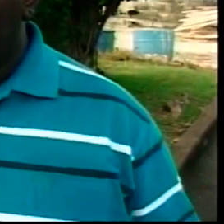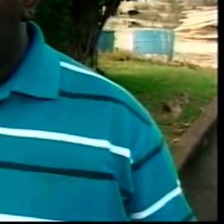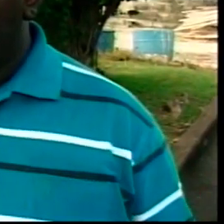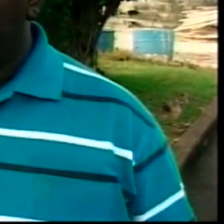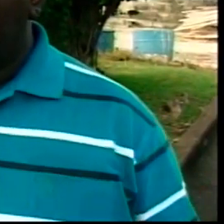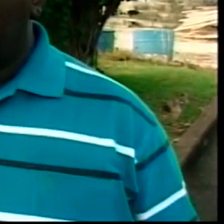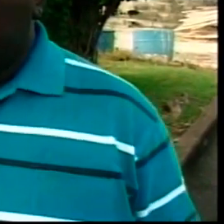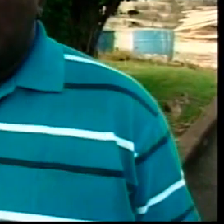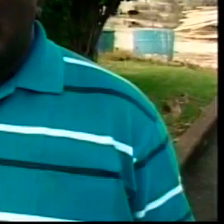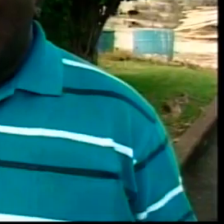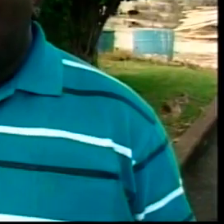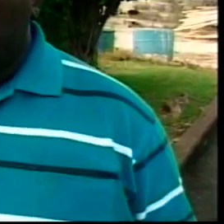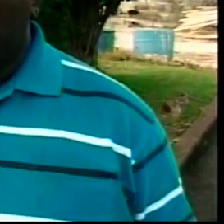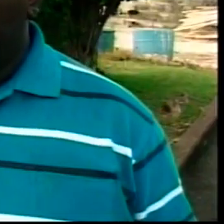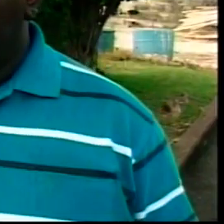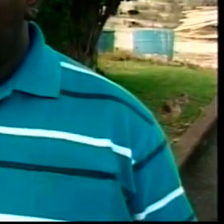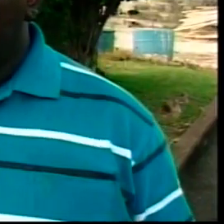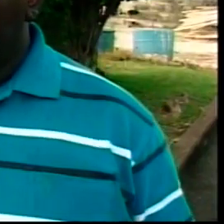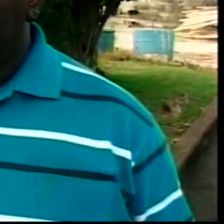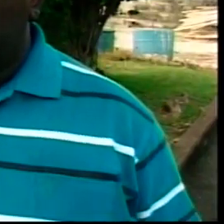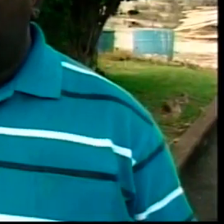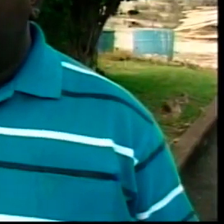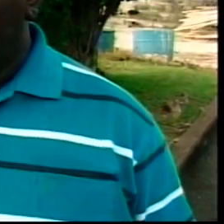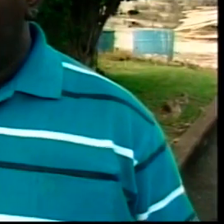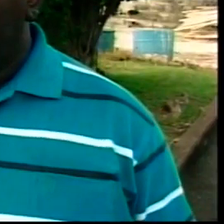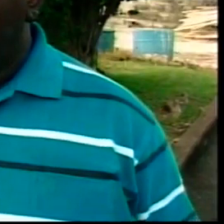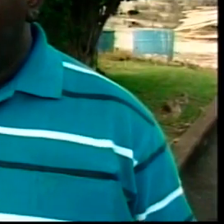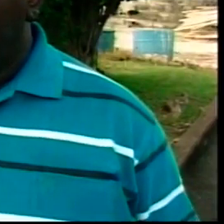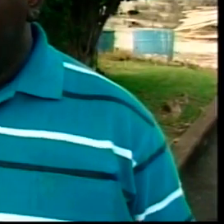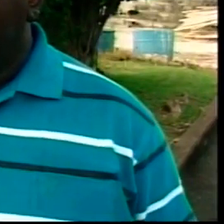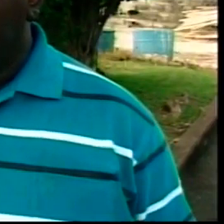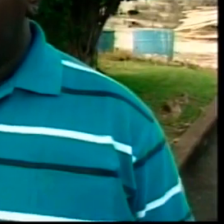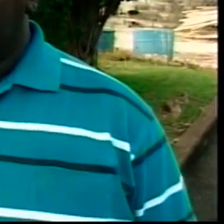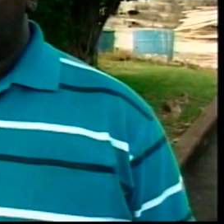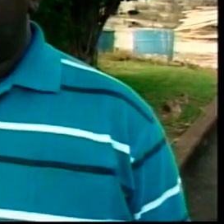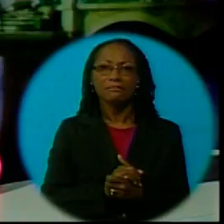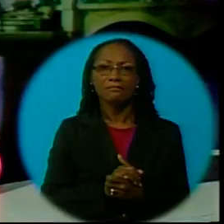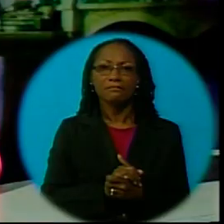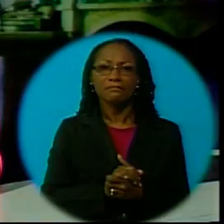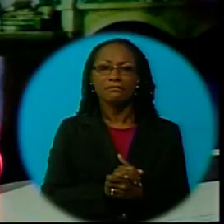parts in Phillip, that are standing up in the bus stand for 2 and 3 hours waiting for a bus.